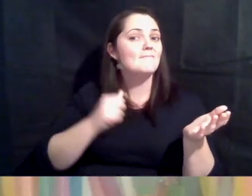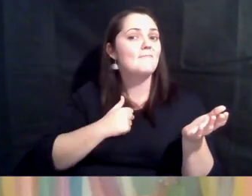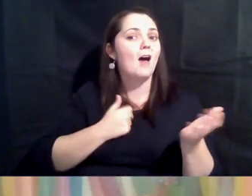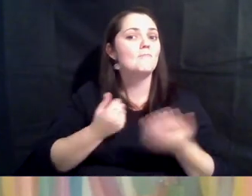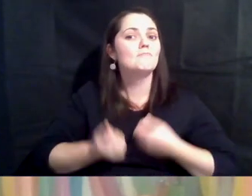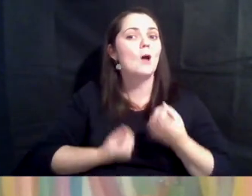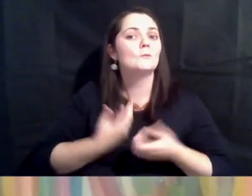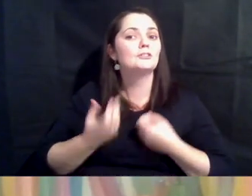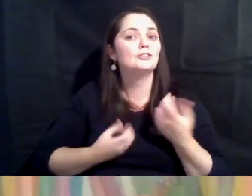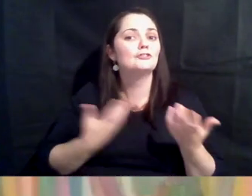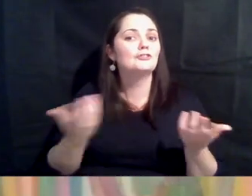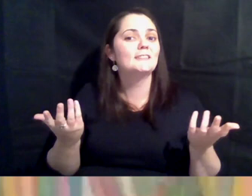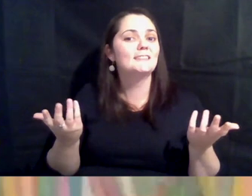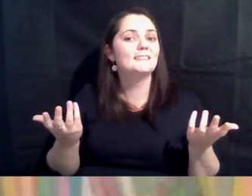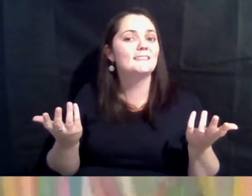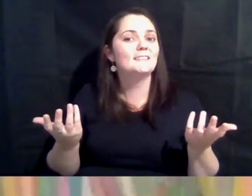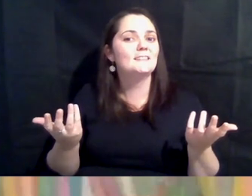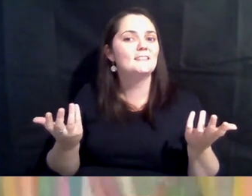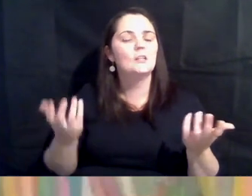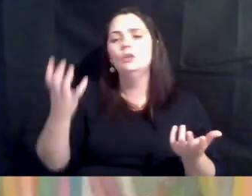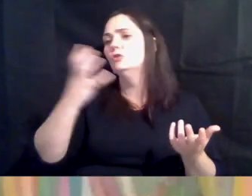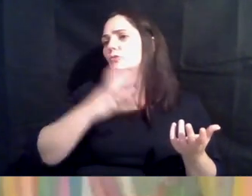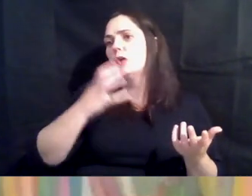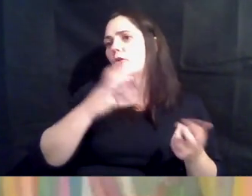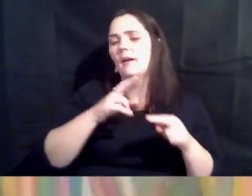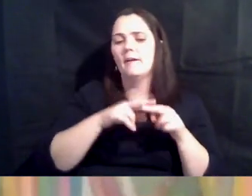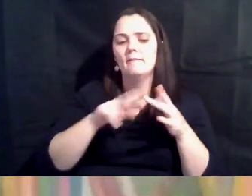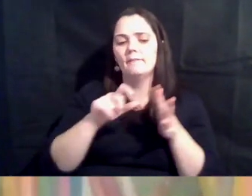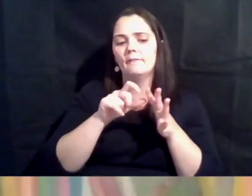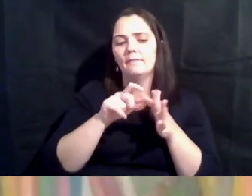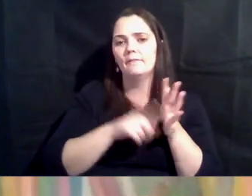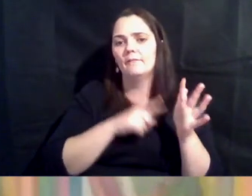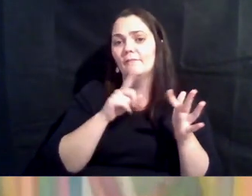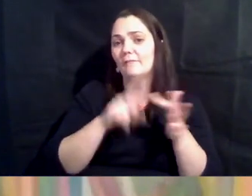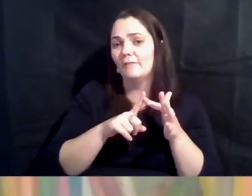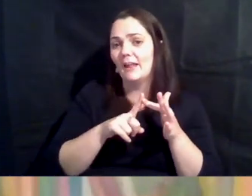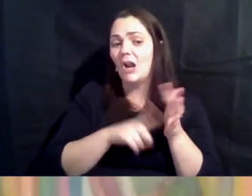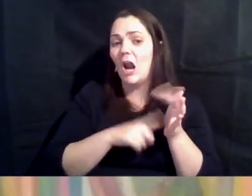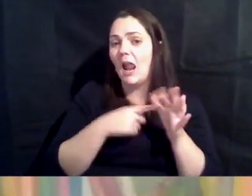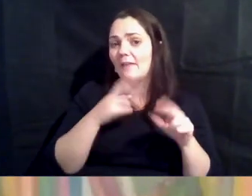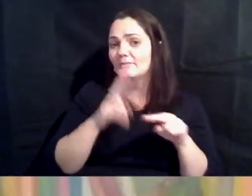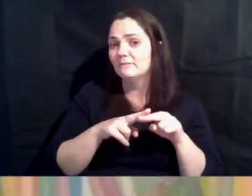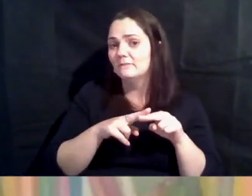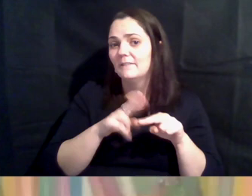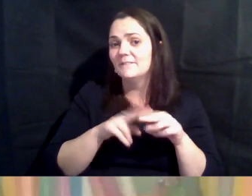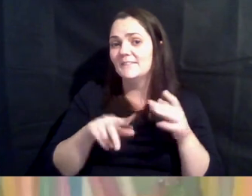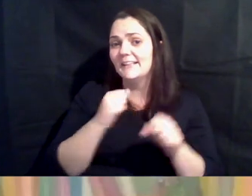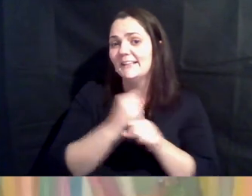That's really fair. What would my poem be? I'm sorry, fiddle leaf figs. The end is nigh.